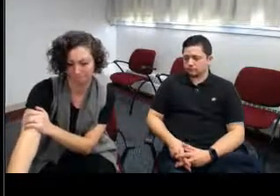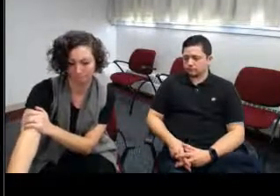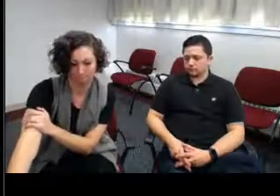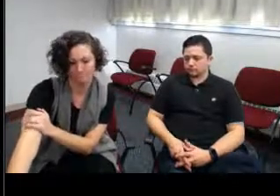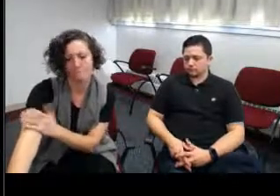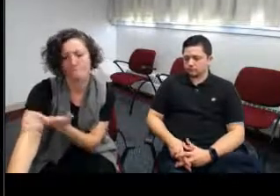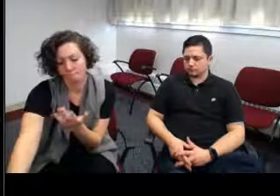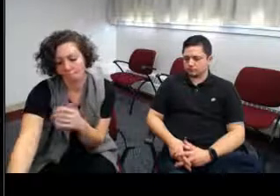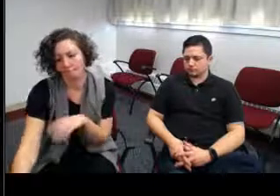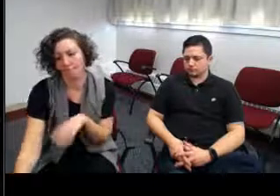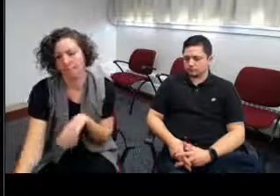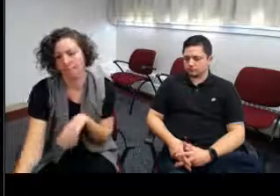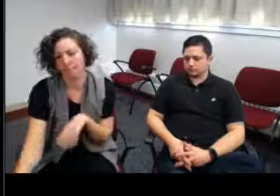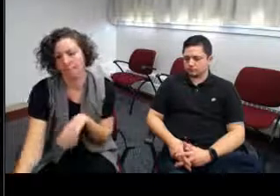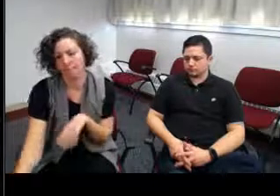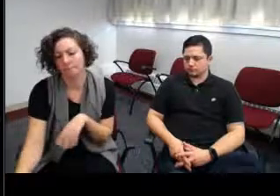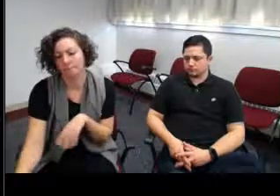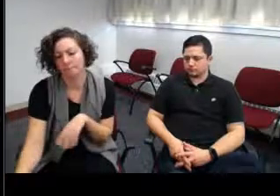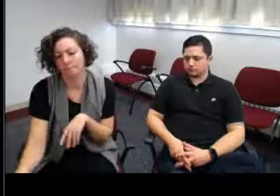experience what we're talking about.